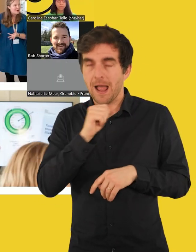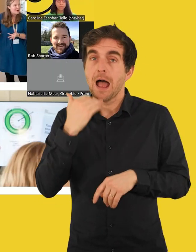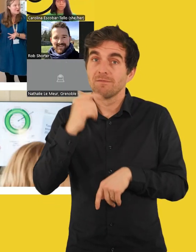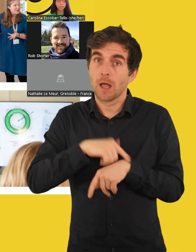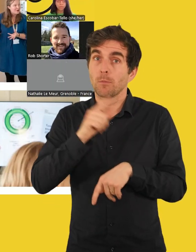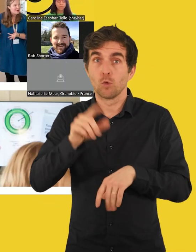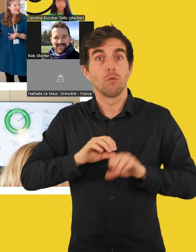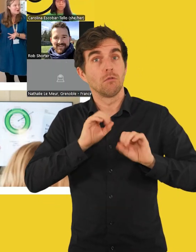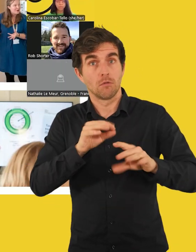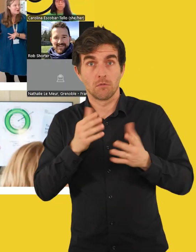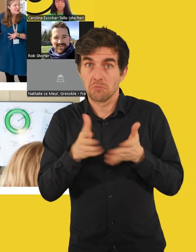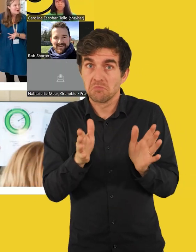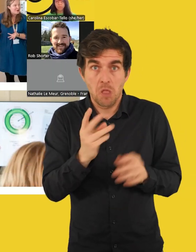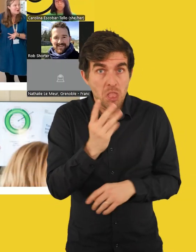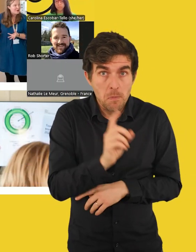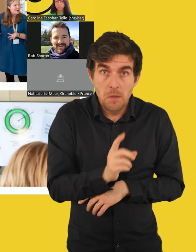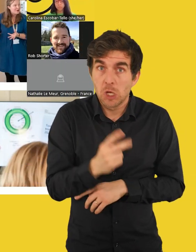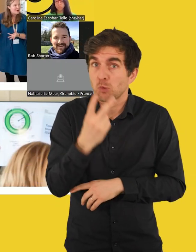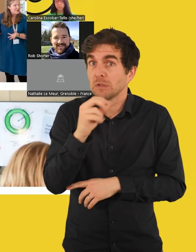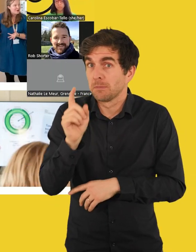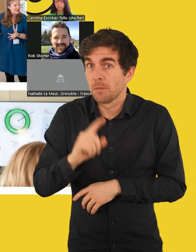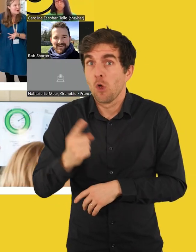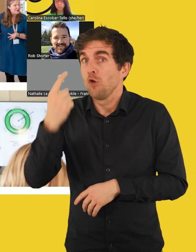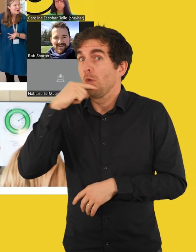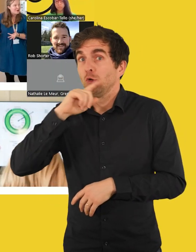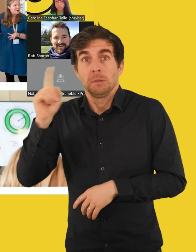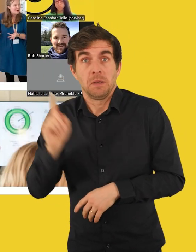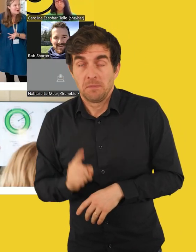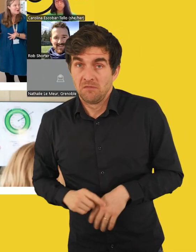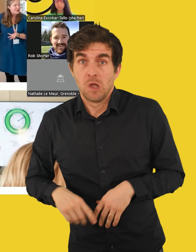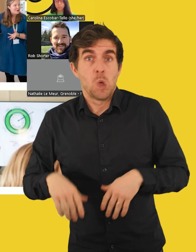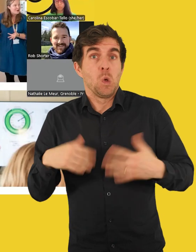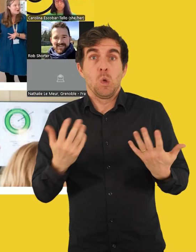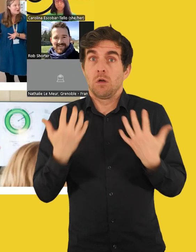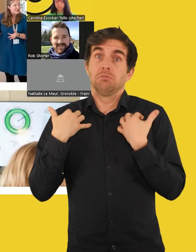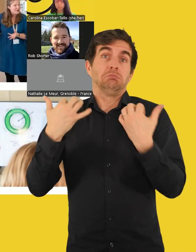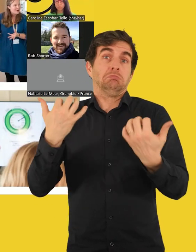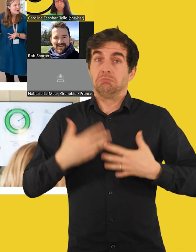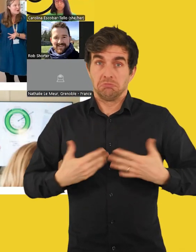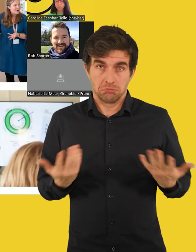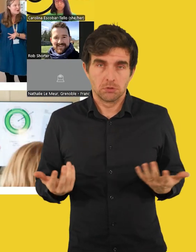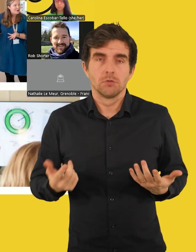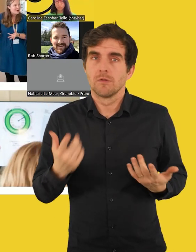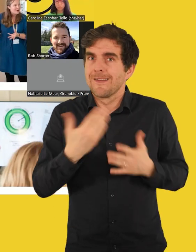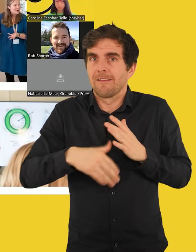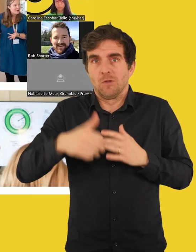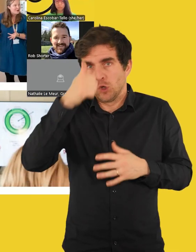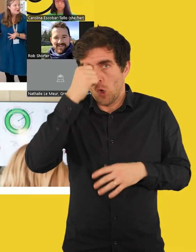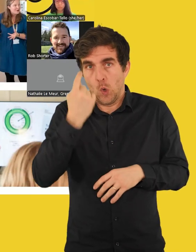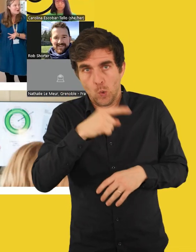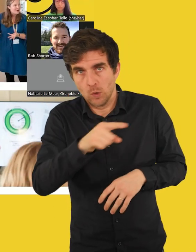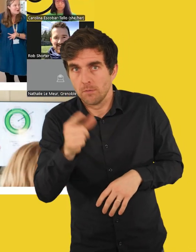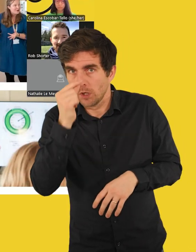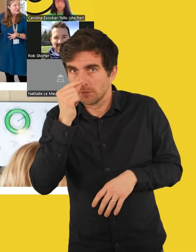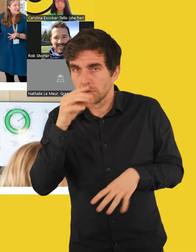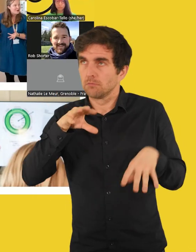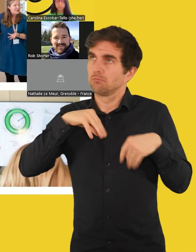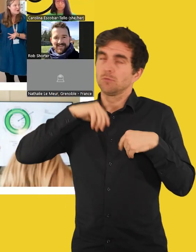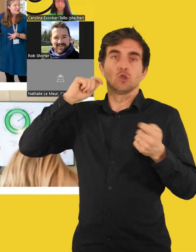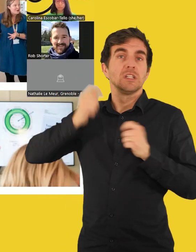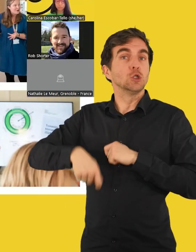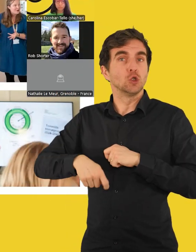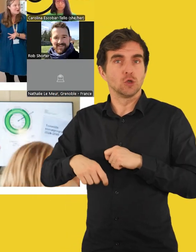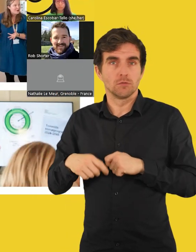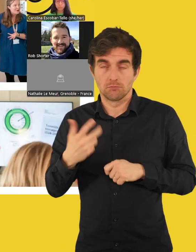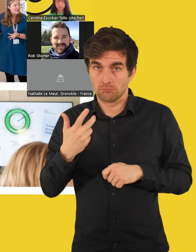should remember, every time you're presenting to a room of 3 or 20 or 100 people, you never quite know whose mind you might